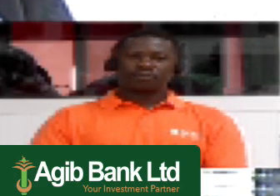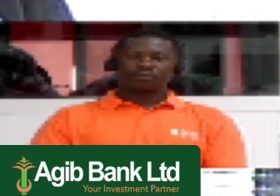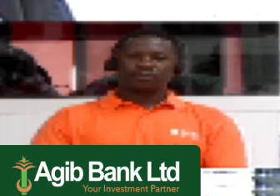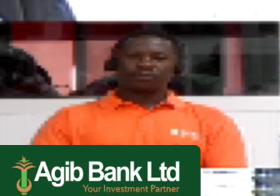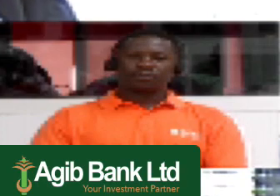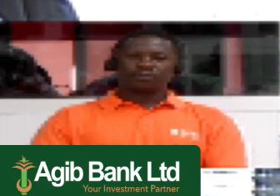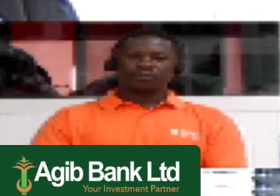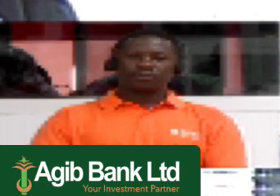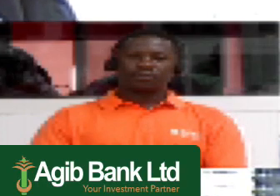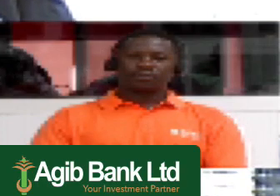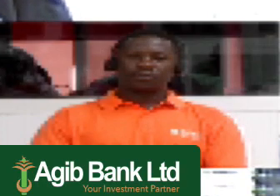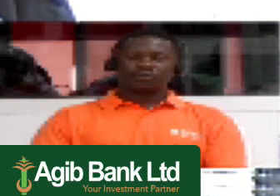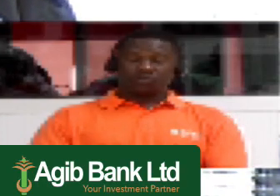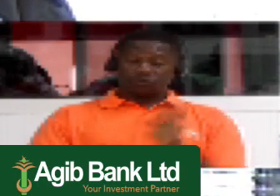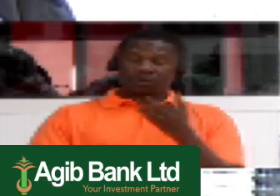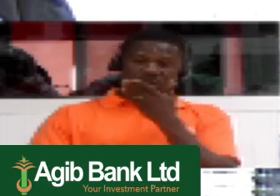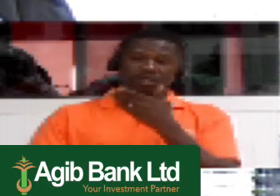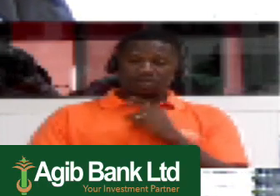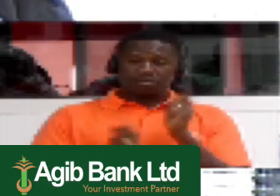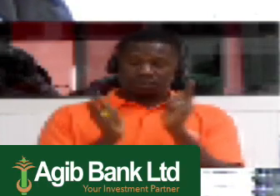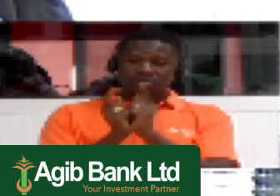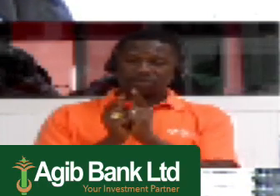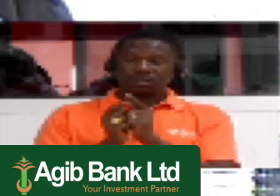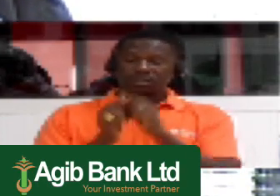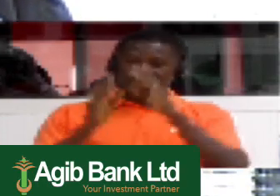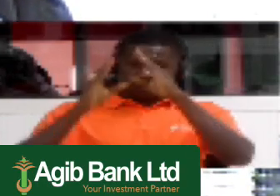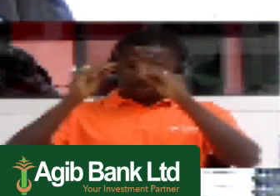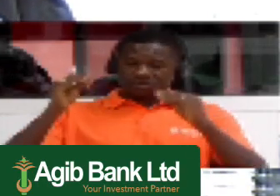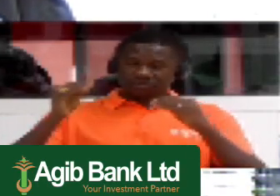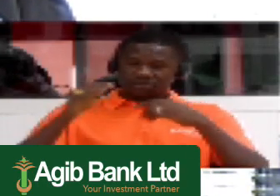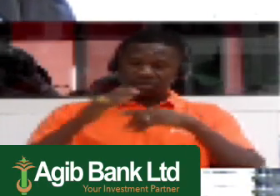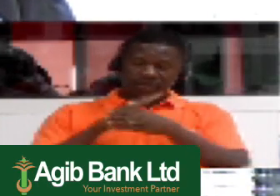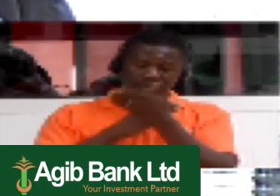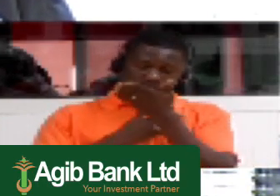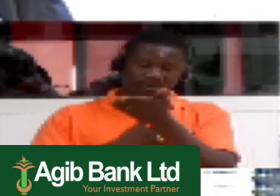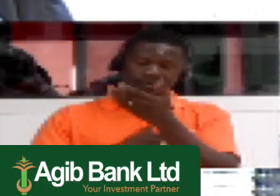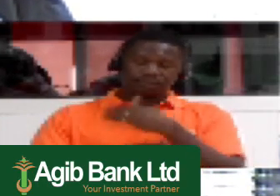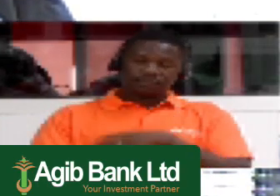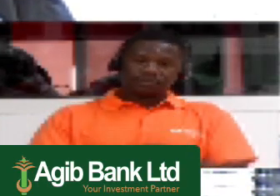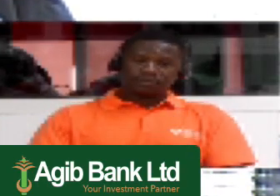Went there and found him inside his office.